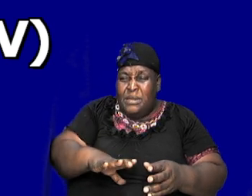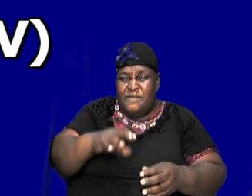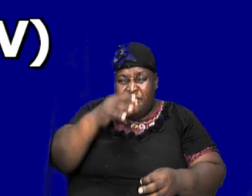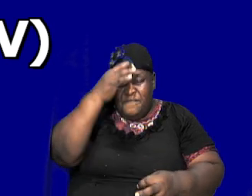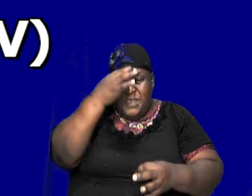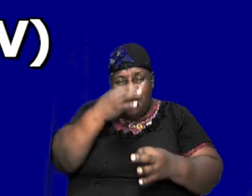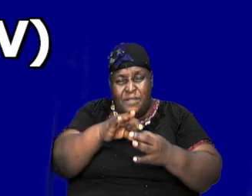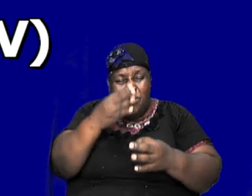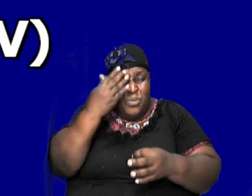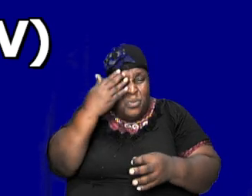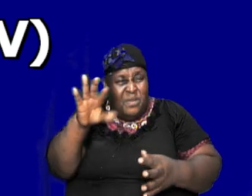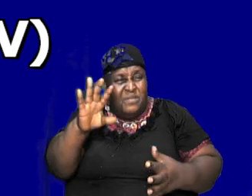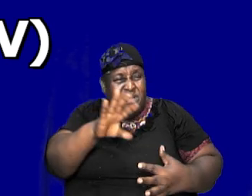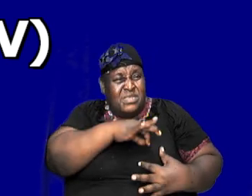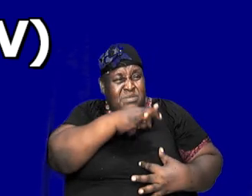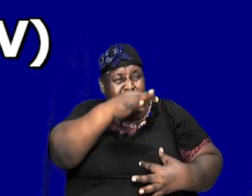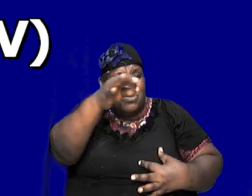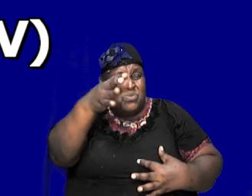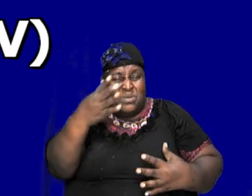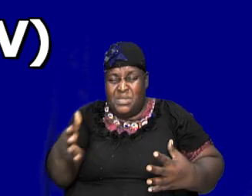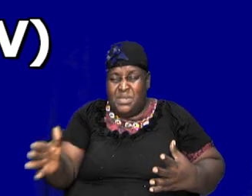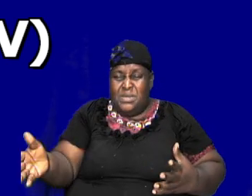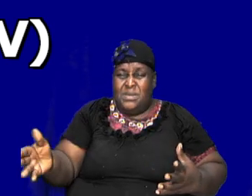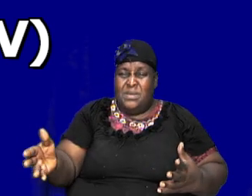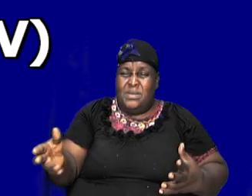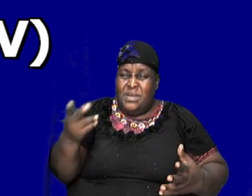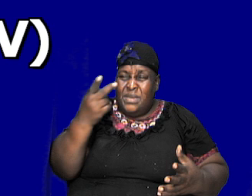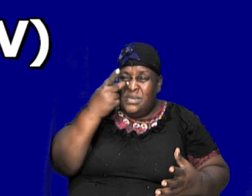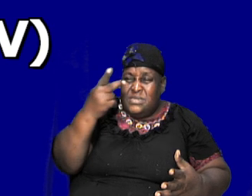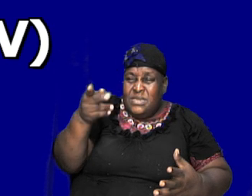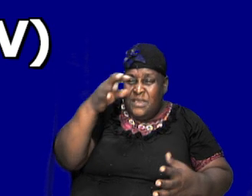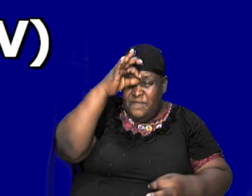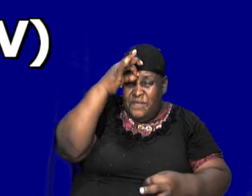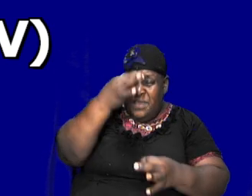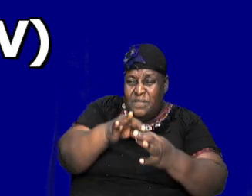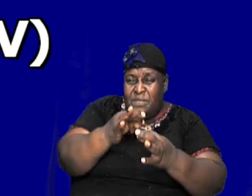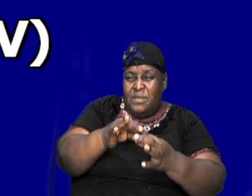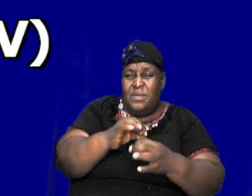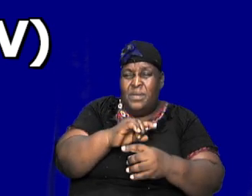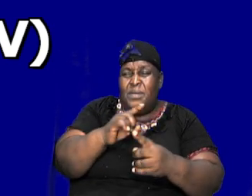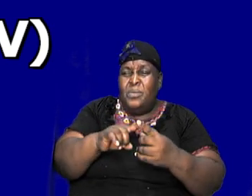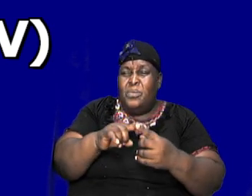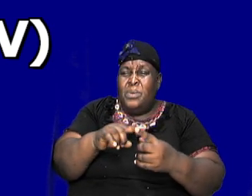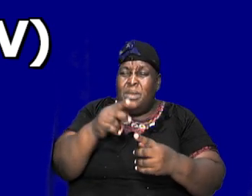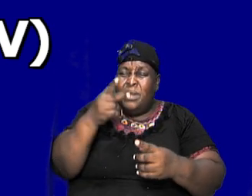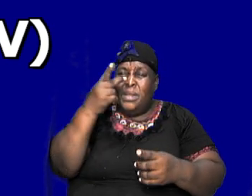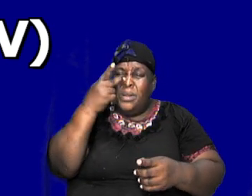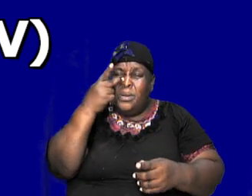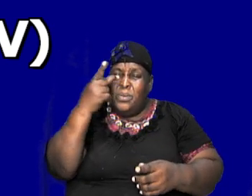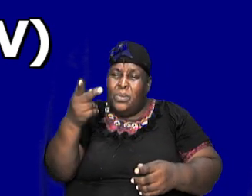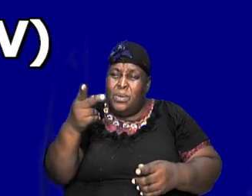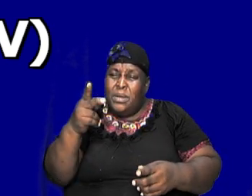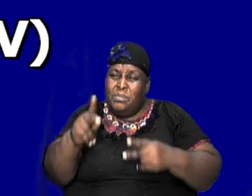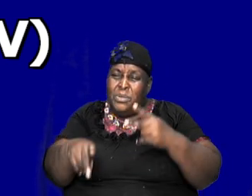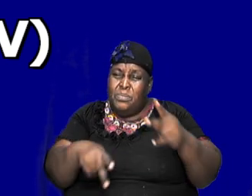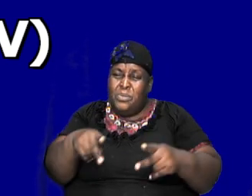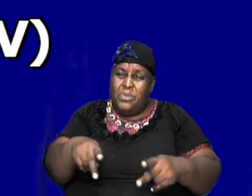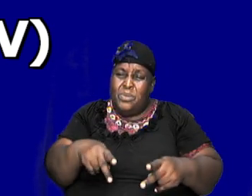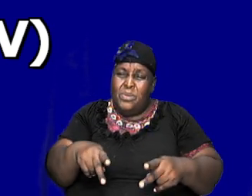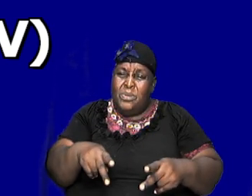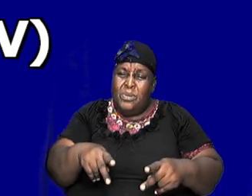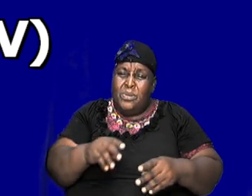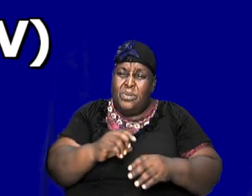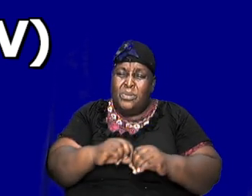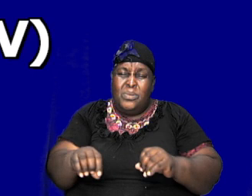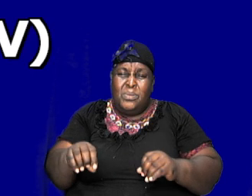where he was able to see faith. I know sometimes when I look at people, I don't necessarily can see if they have faith